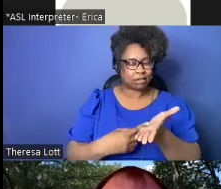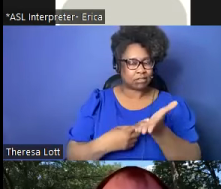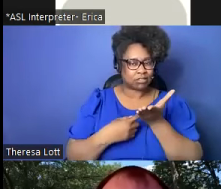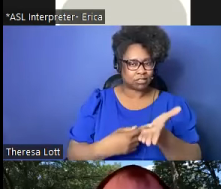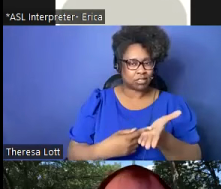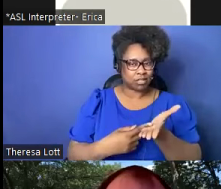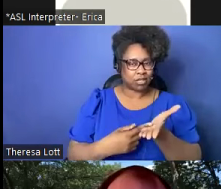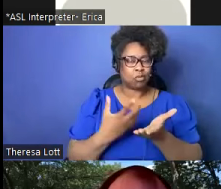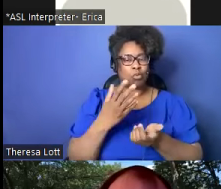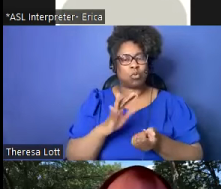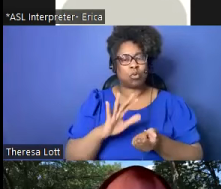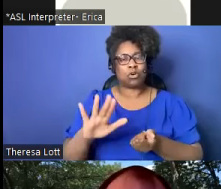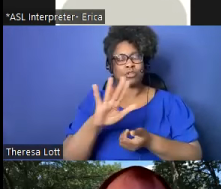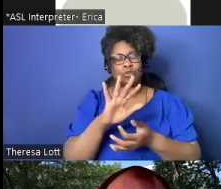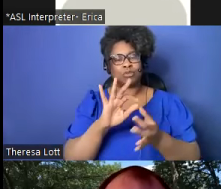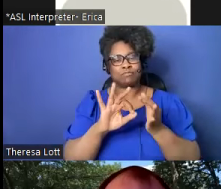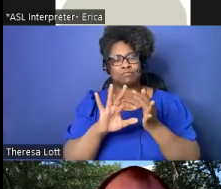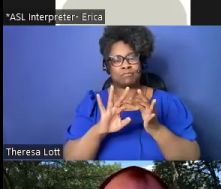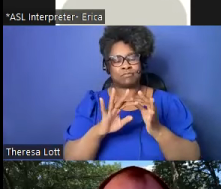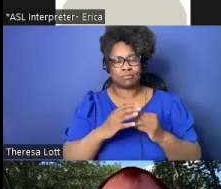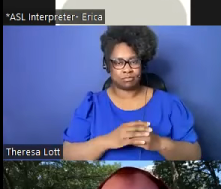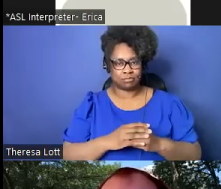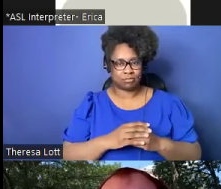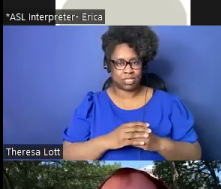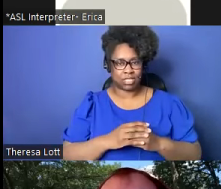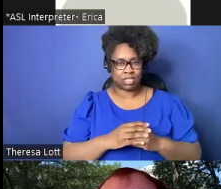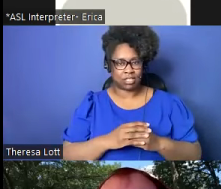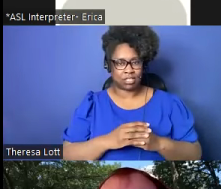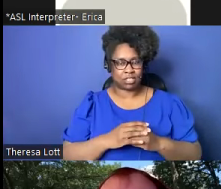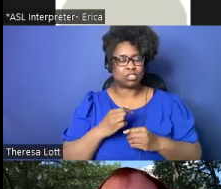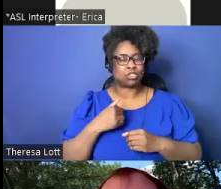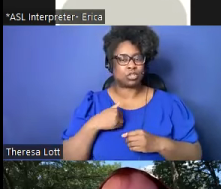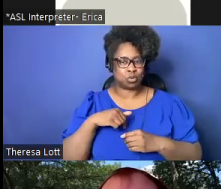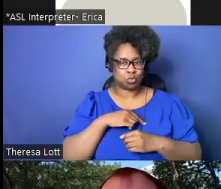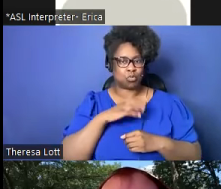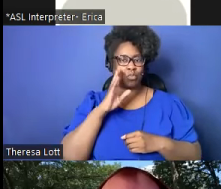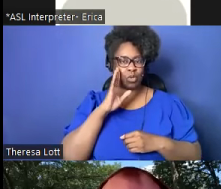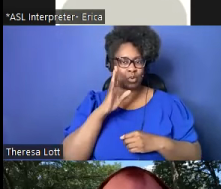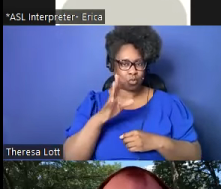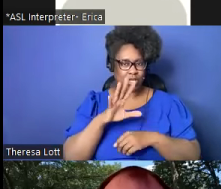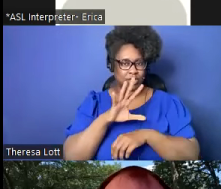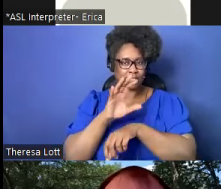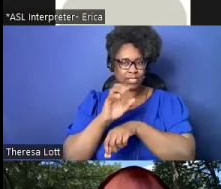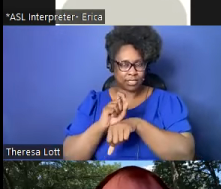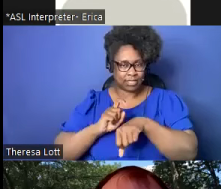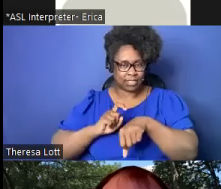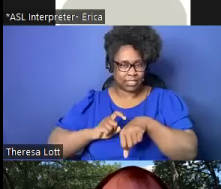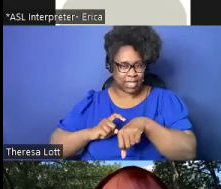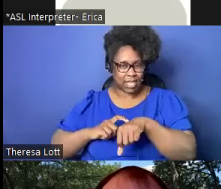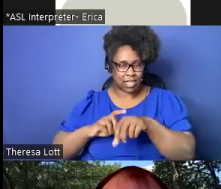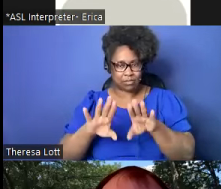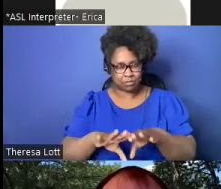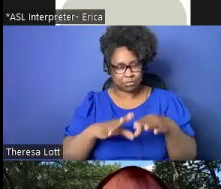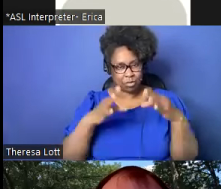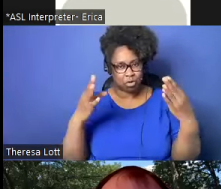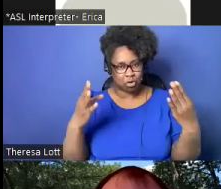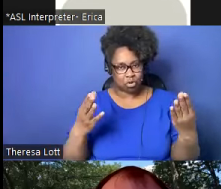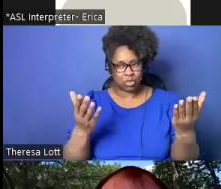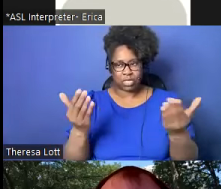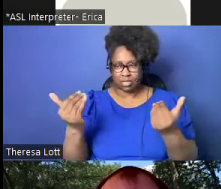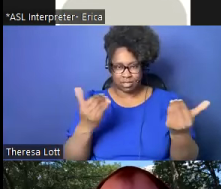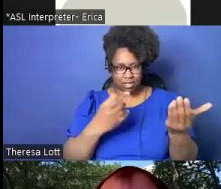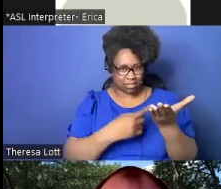hear from you. So there will definitely be some times where we're going to open it up for